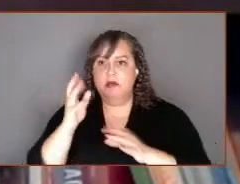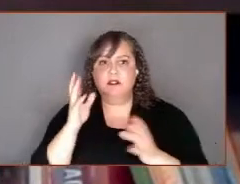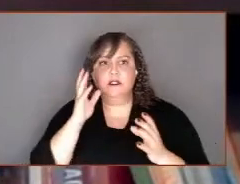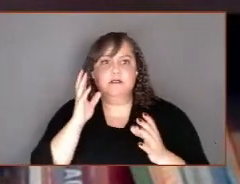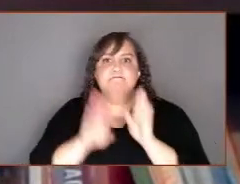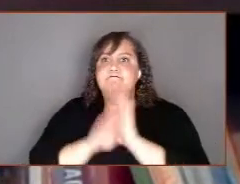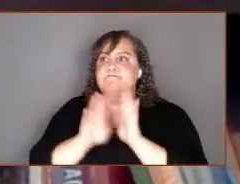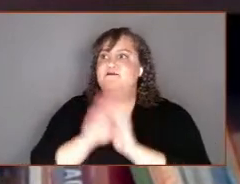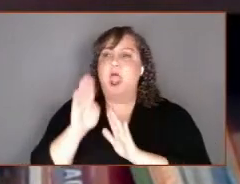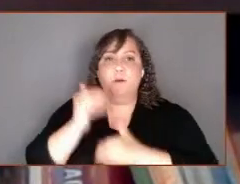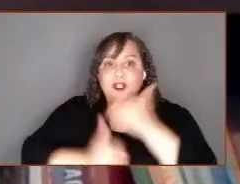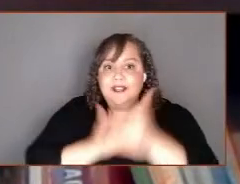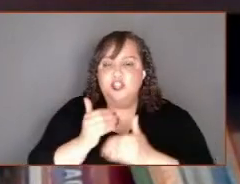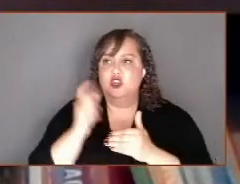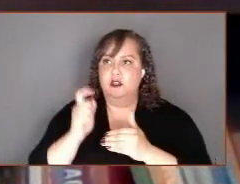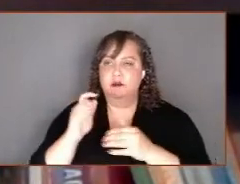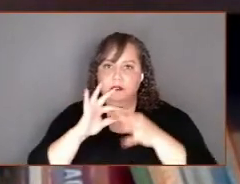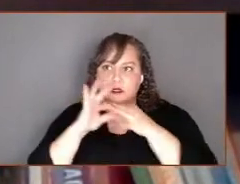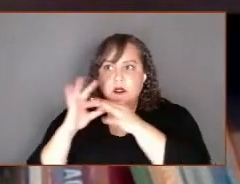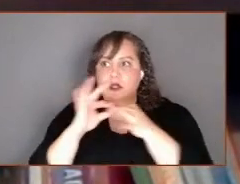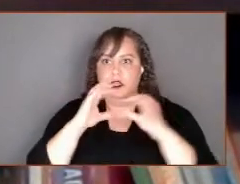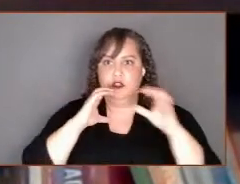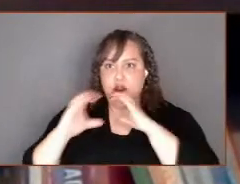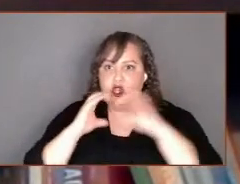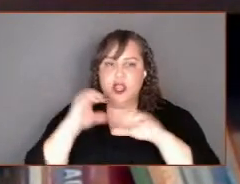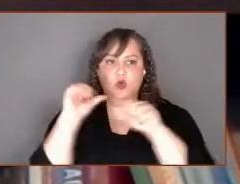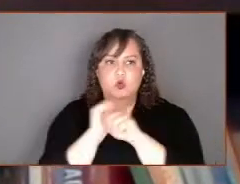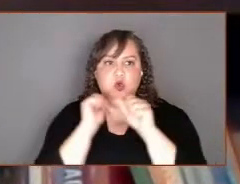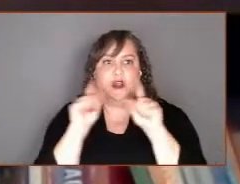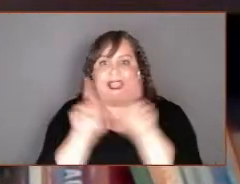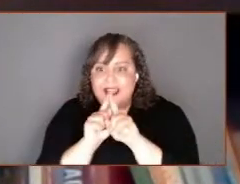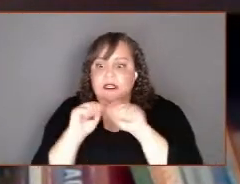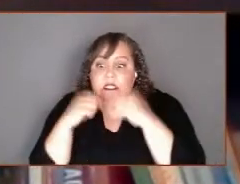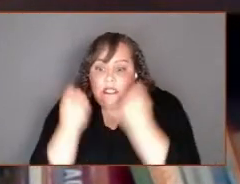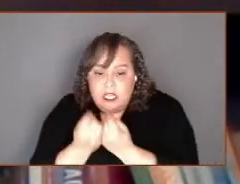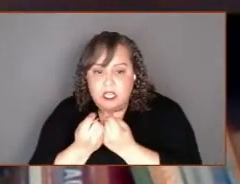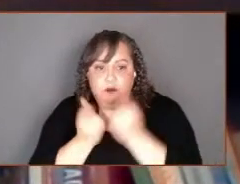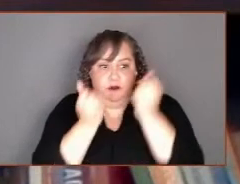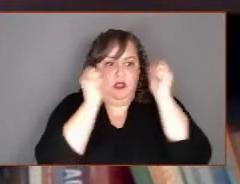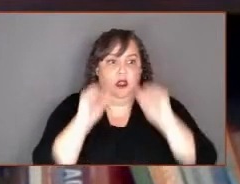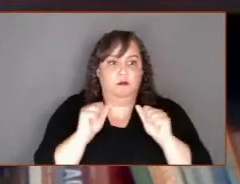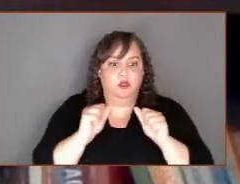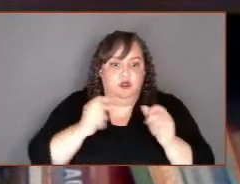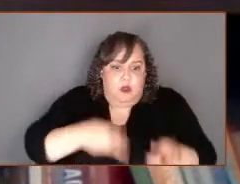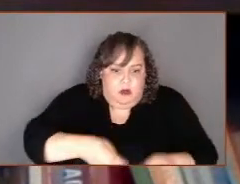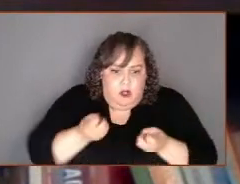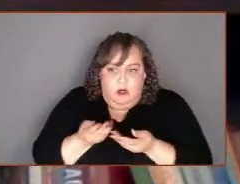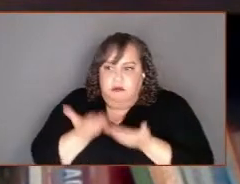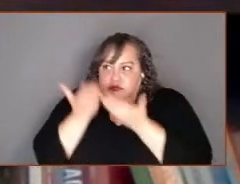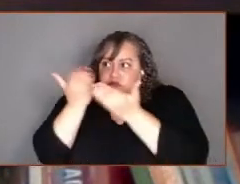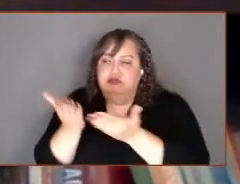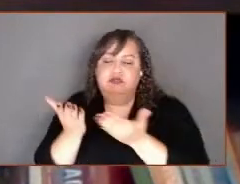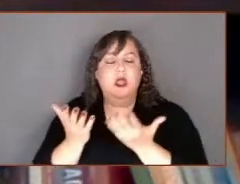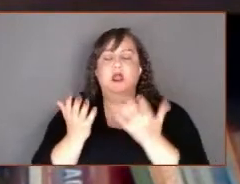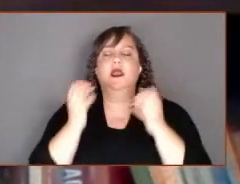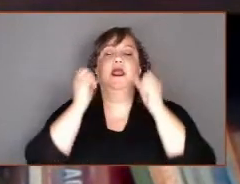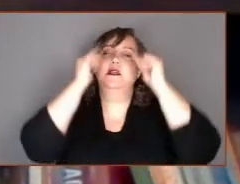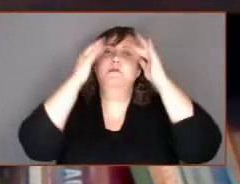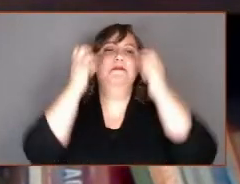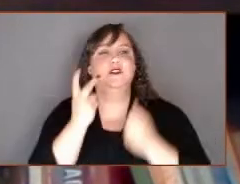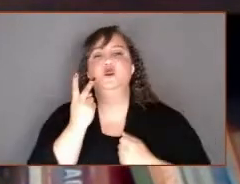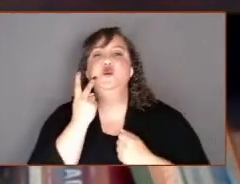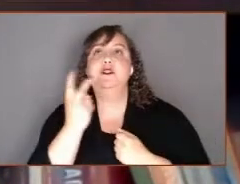work together as a team, and move this material from one place to another. It's so amazing to actually see that idea